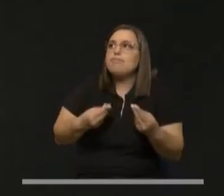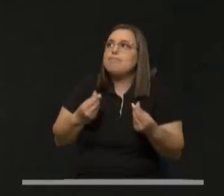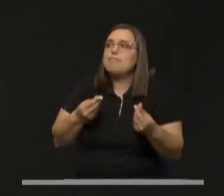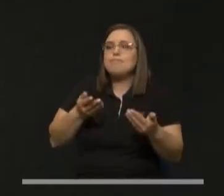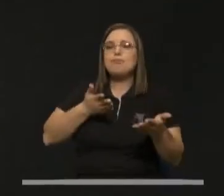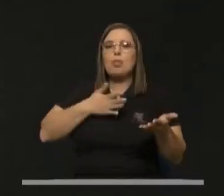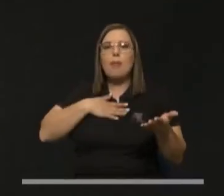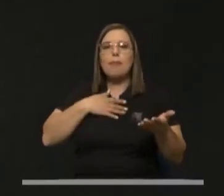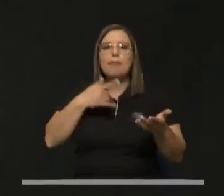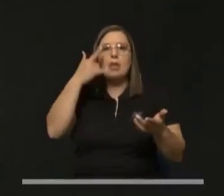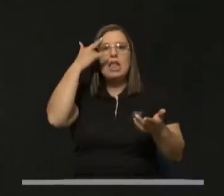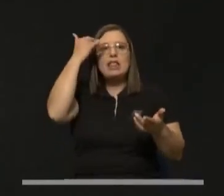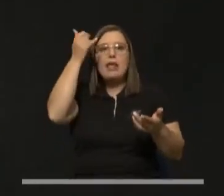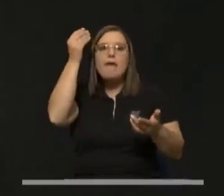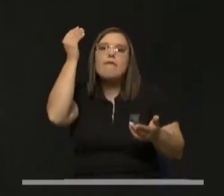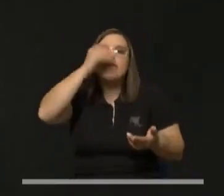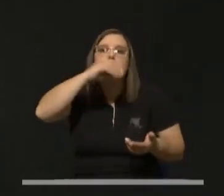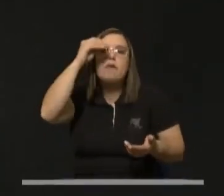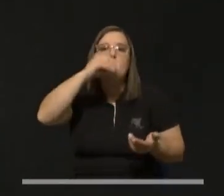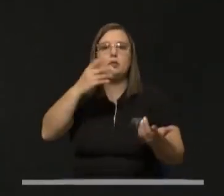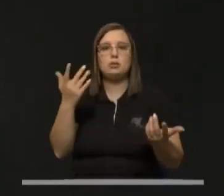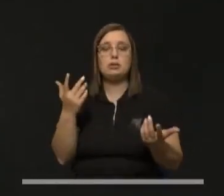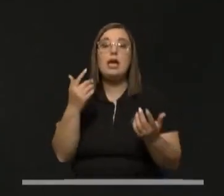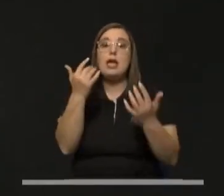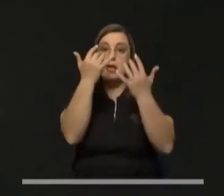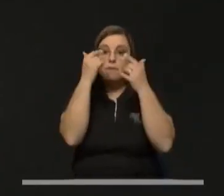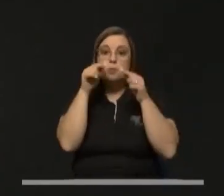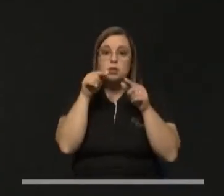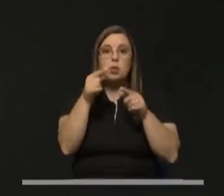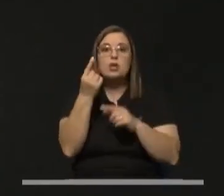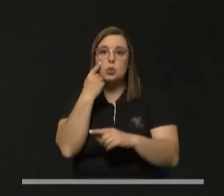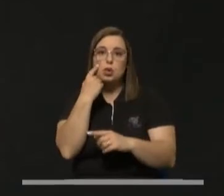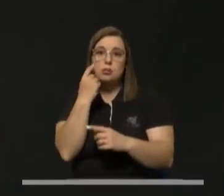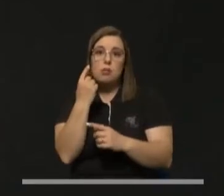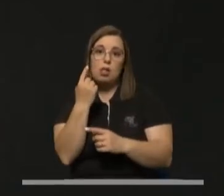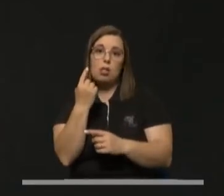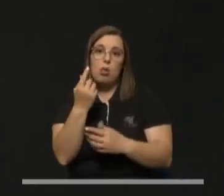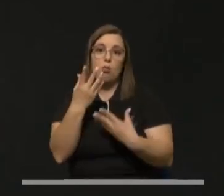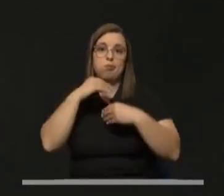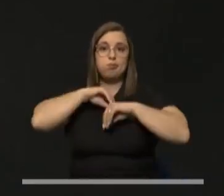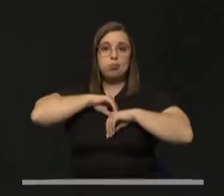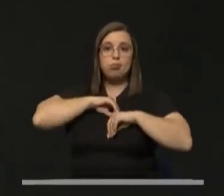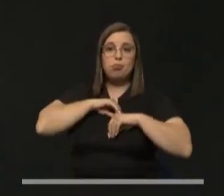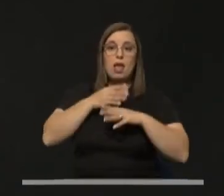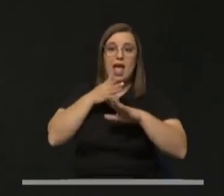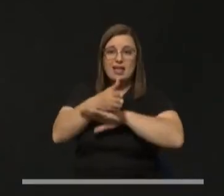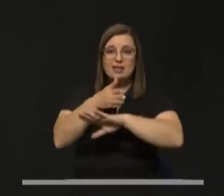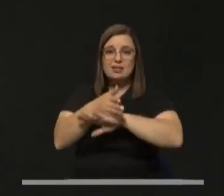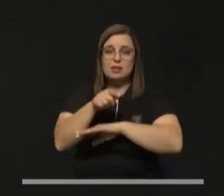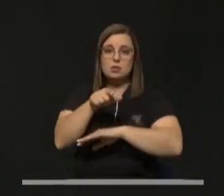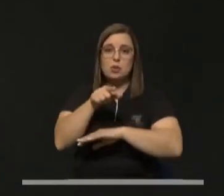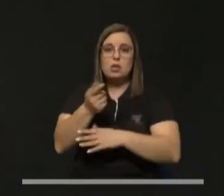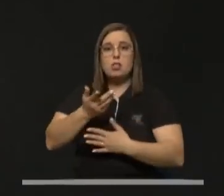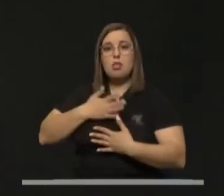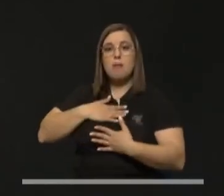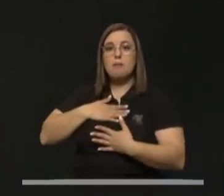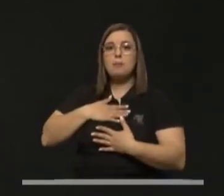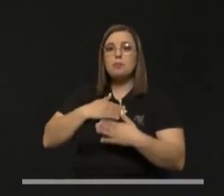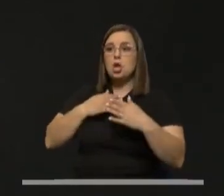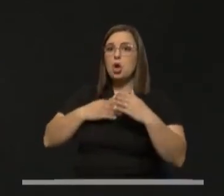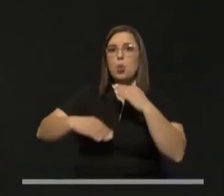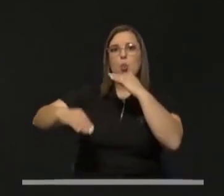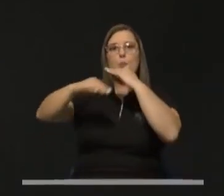a very easy access to information creates a false idea in us that this information is translated into